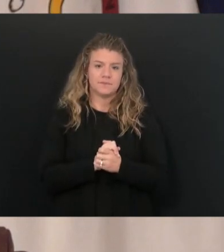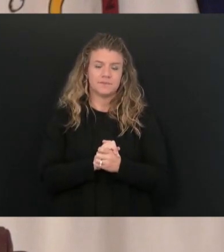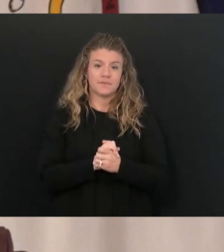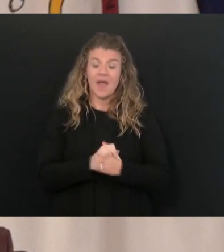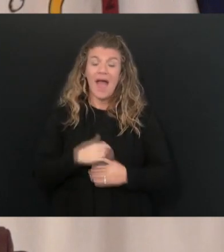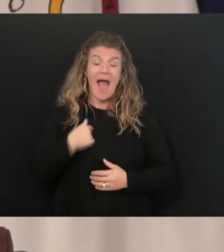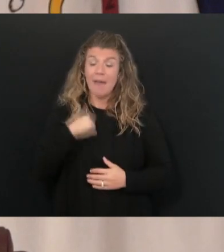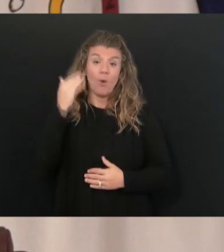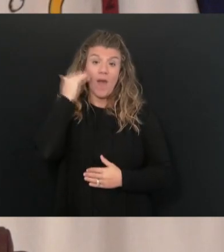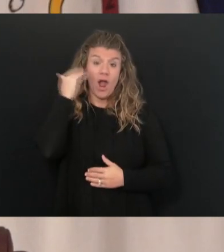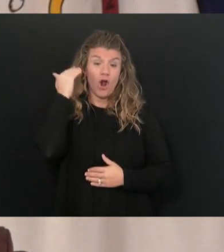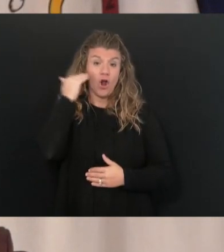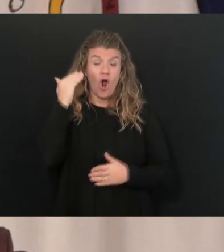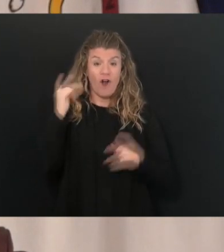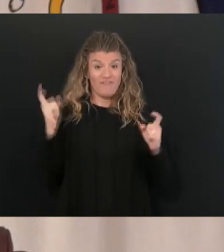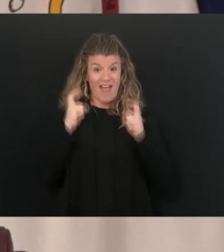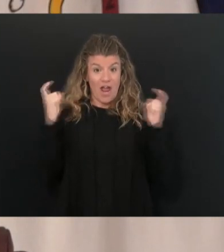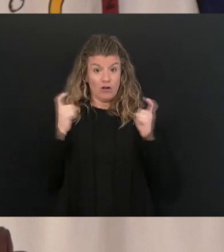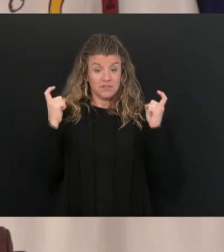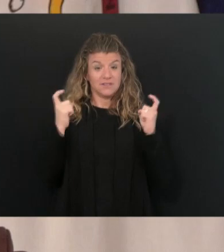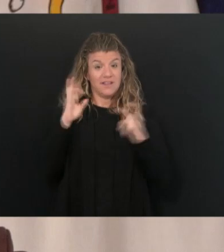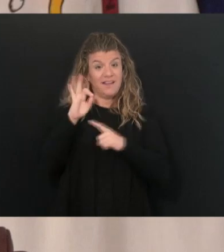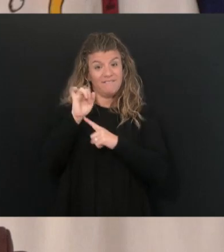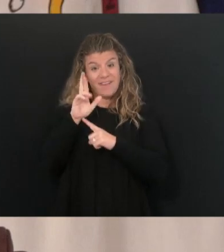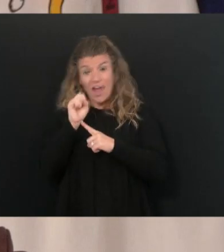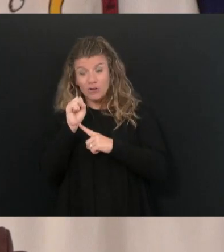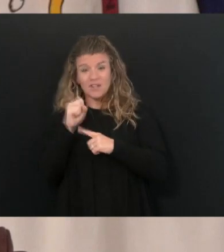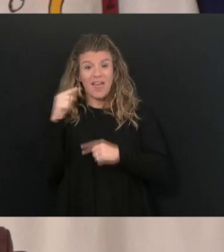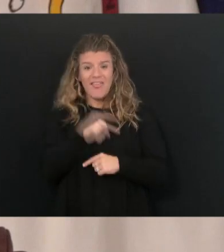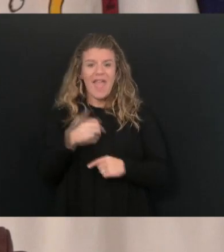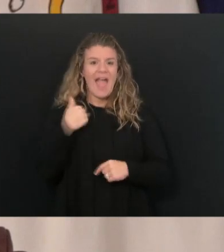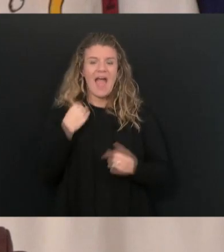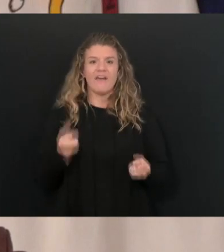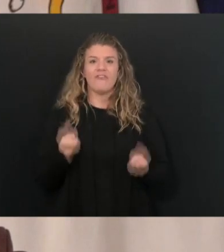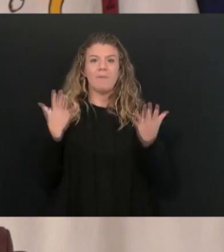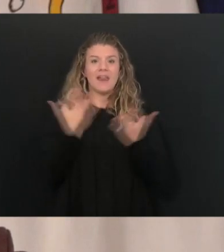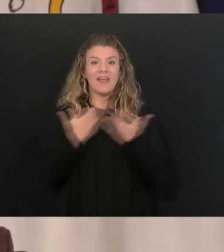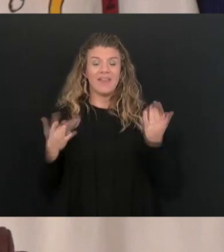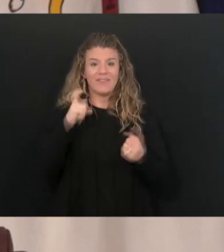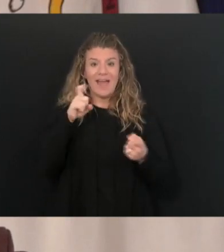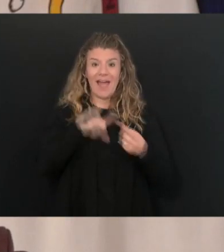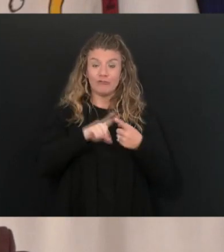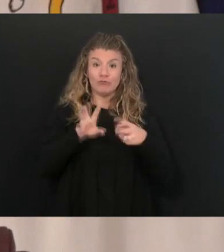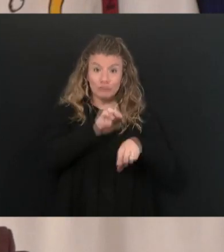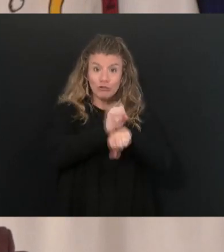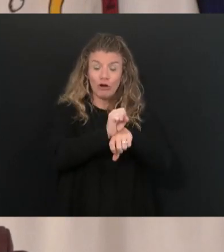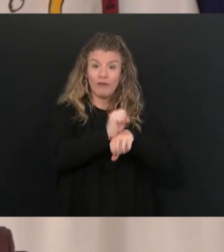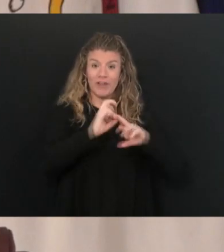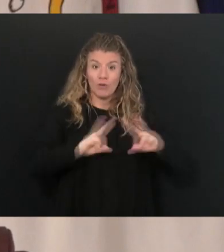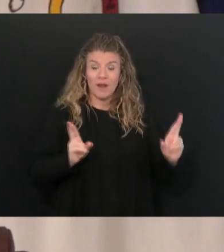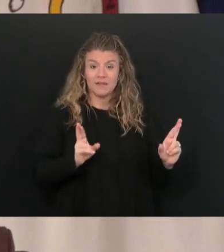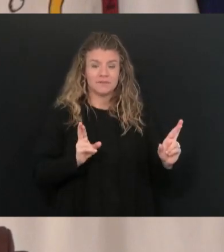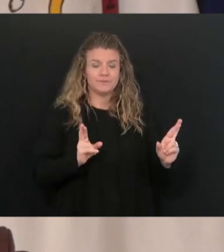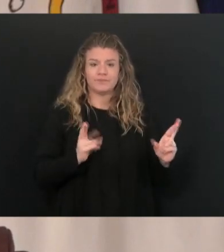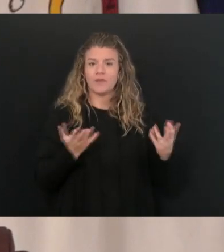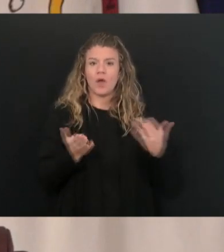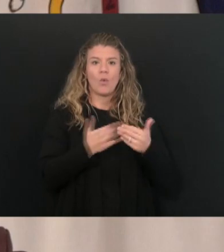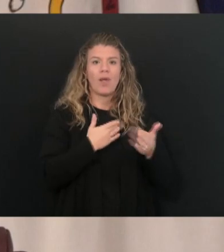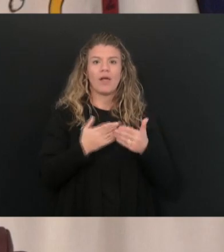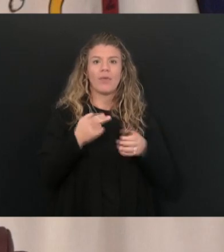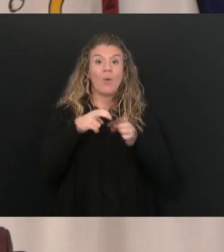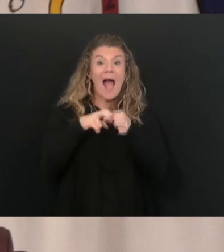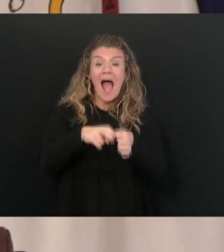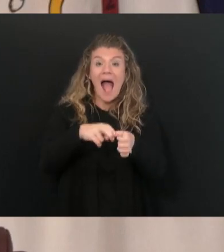I'm well aware with our fairs and our festivals that they have things that they have to book, whether it be